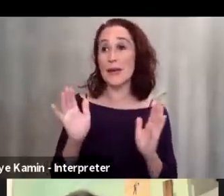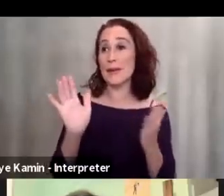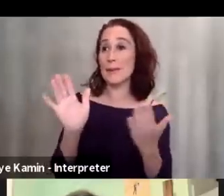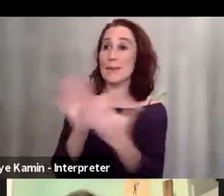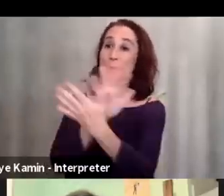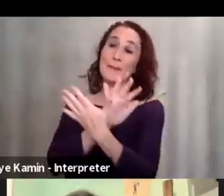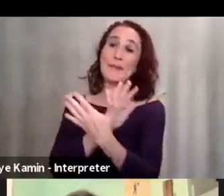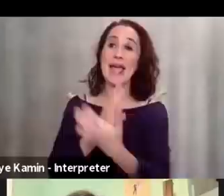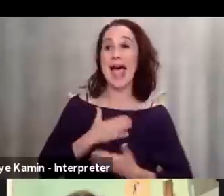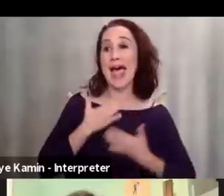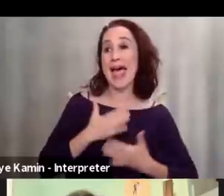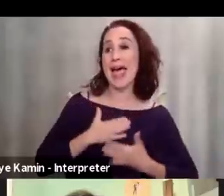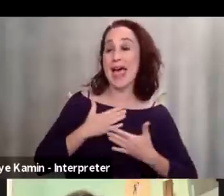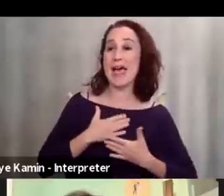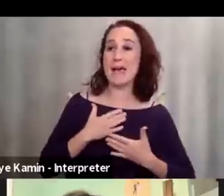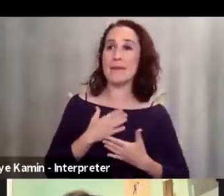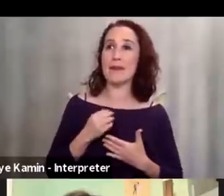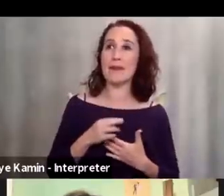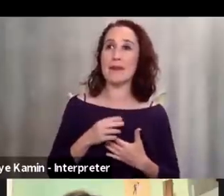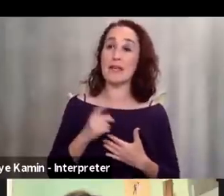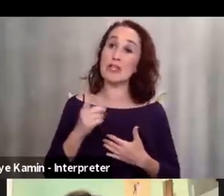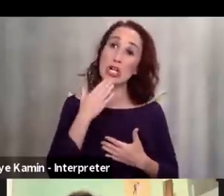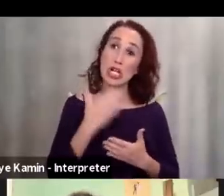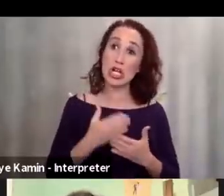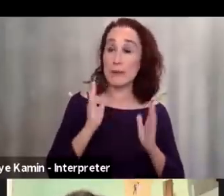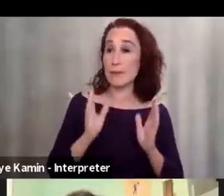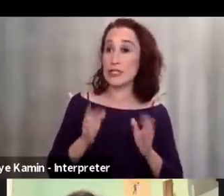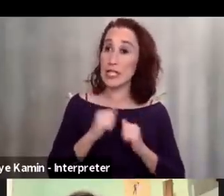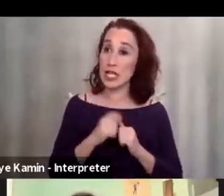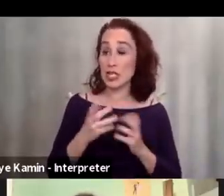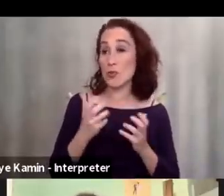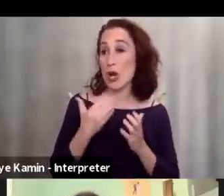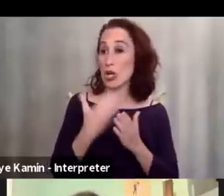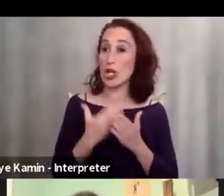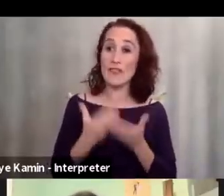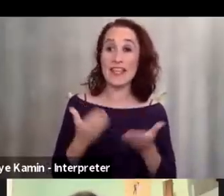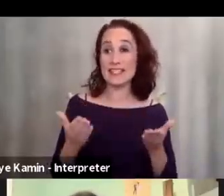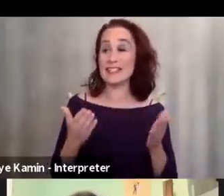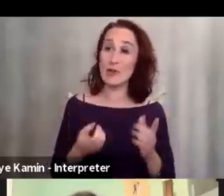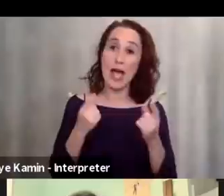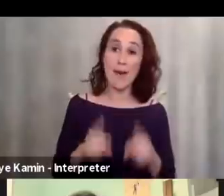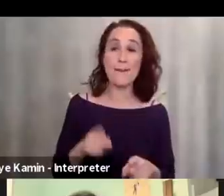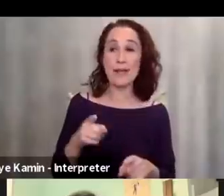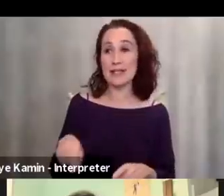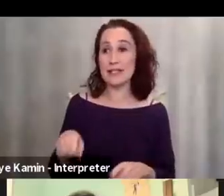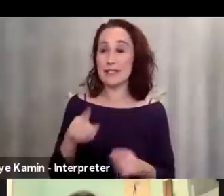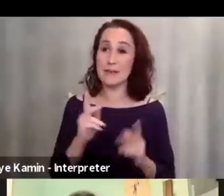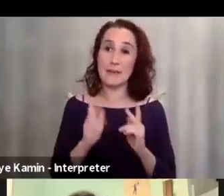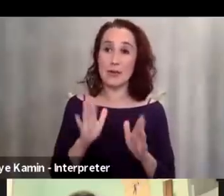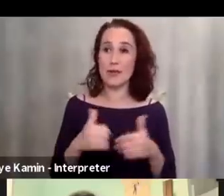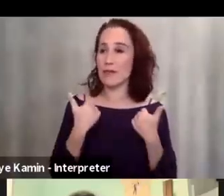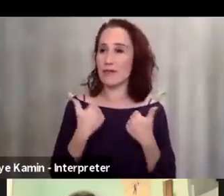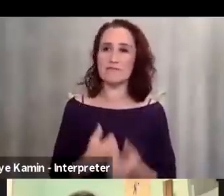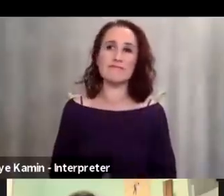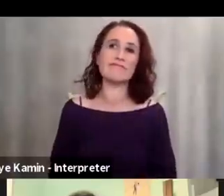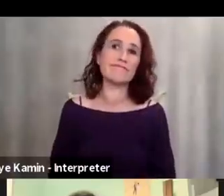experience. Like, you know, you're a good person, so you only want good things, you know, to happen to the people in your life. And